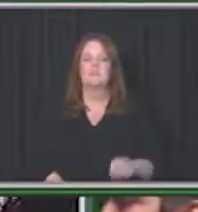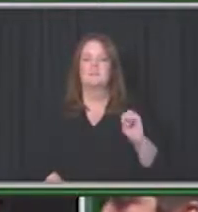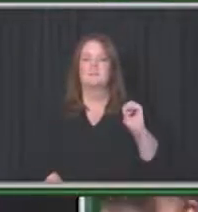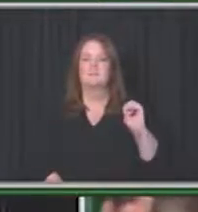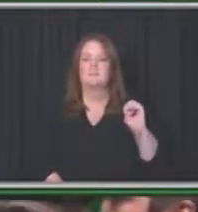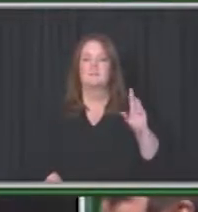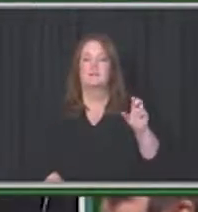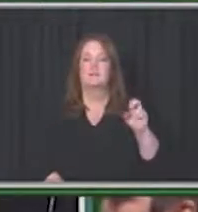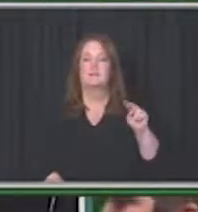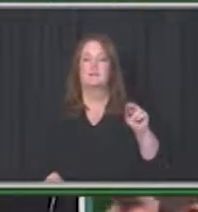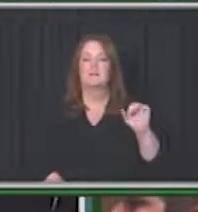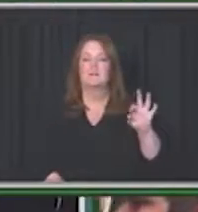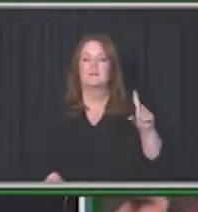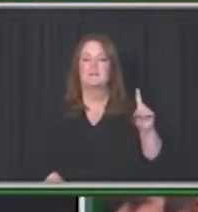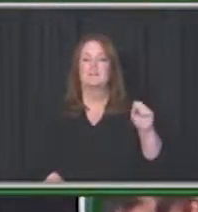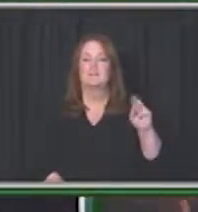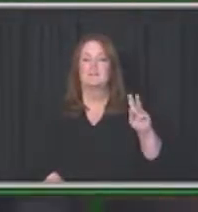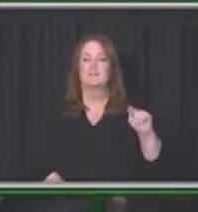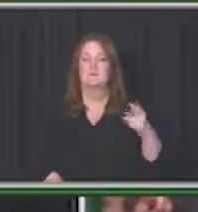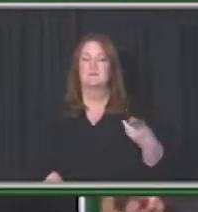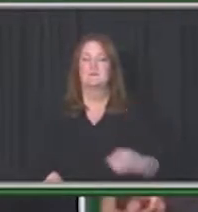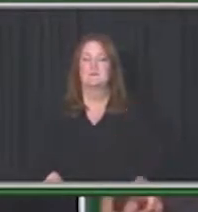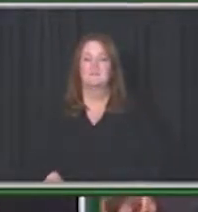Eliana Freed Smith.